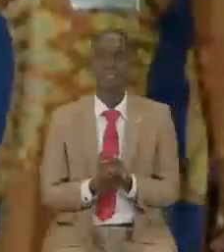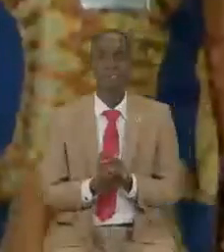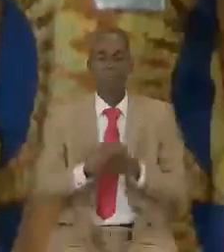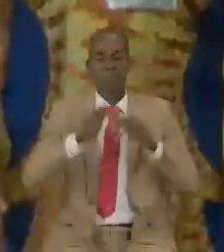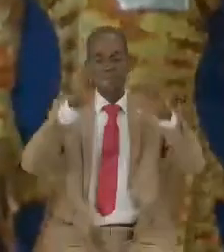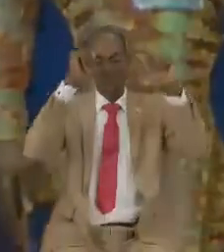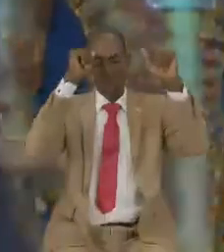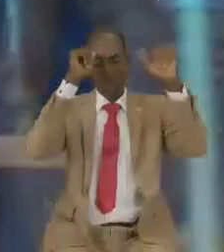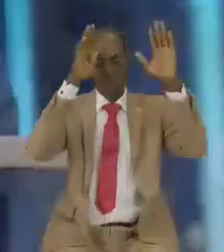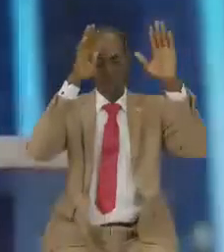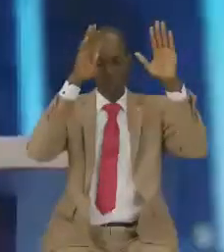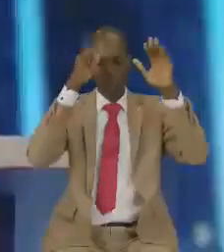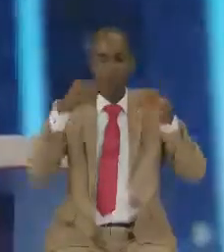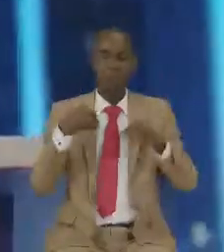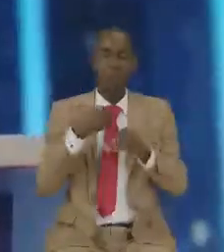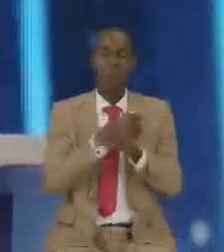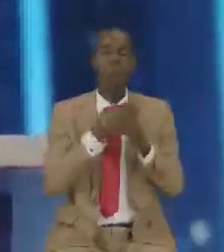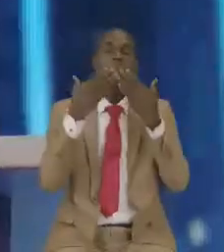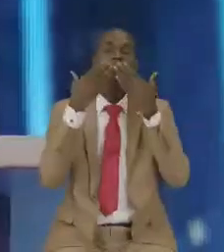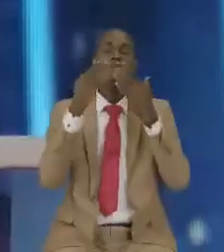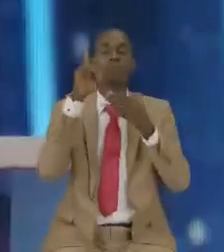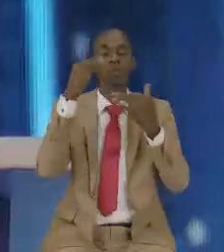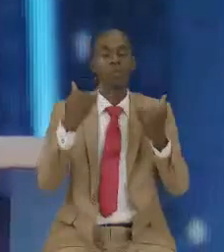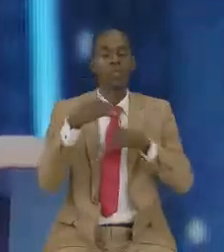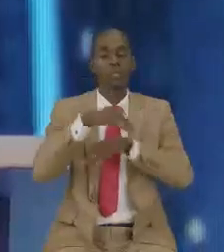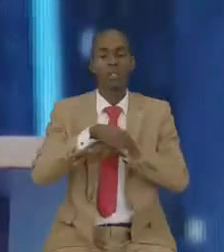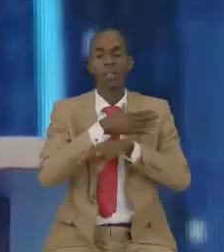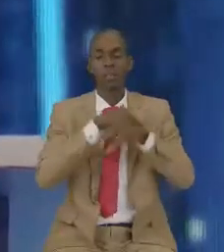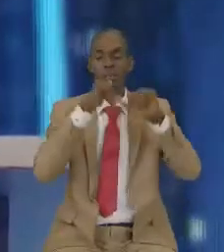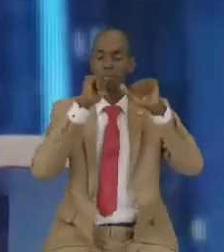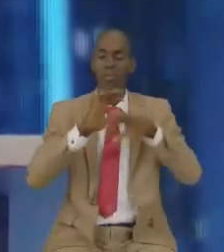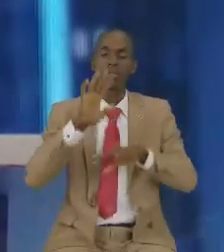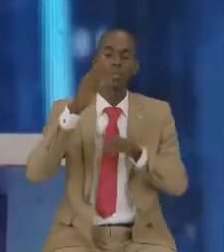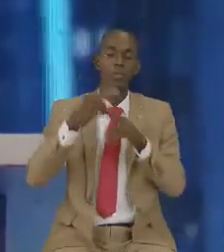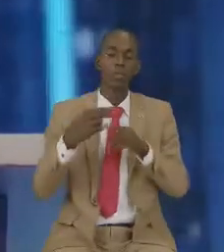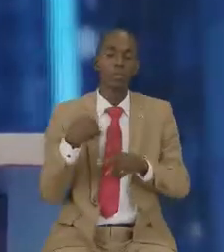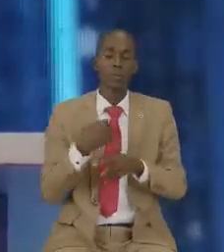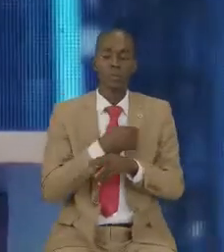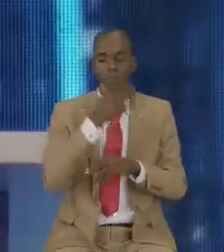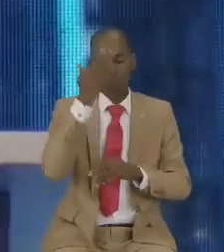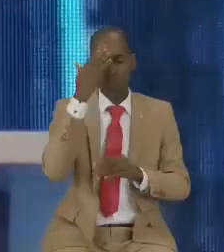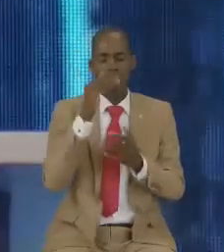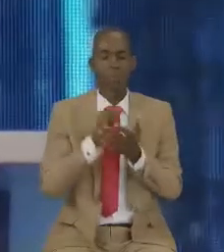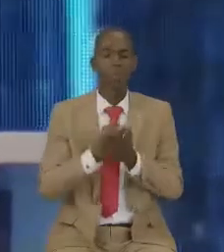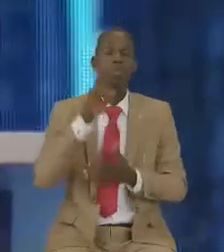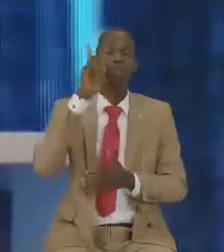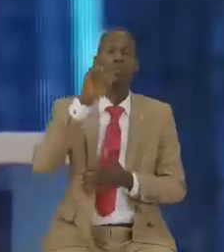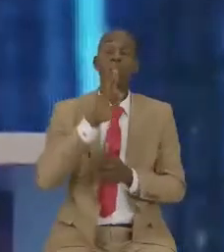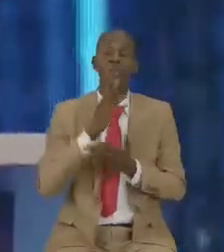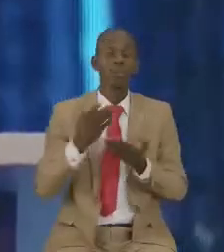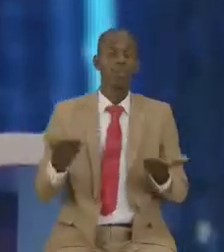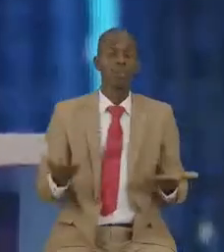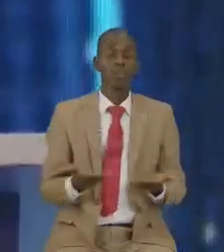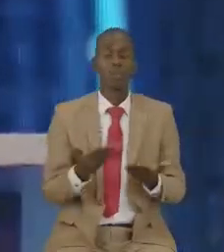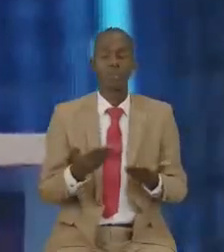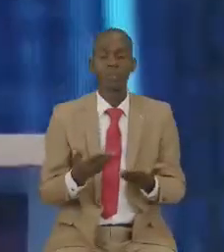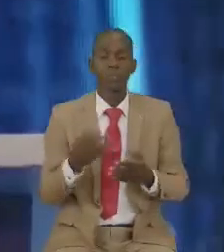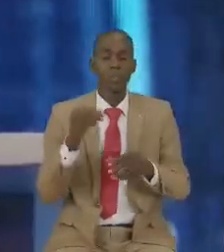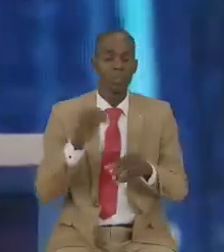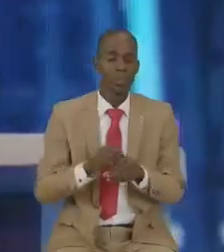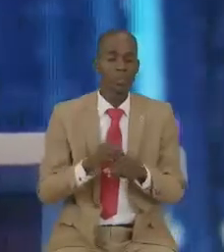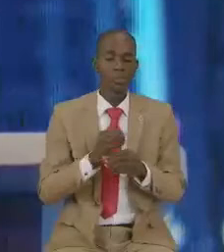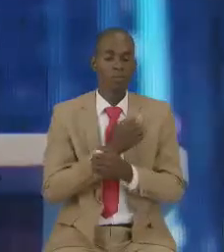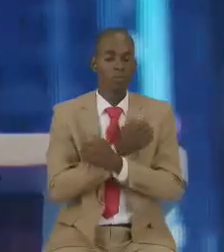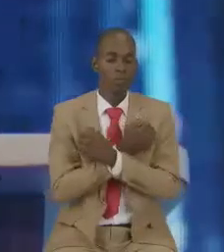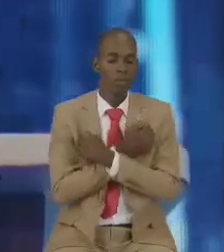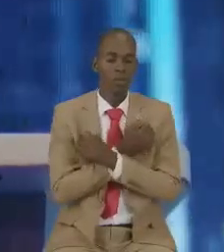Father, we thank you tonight and bless your name. We know that you are here in love, in mercy,